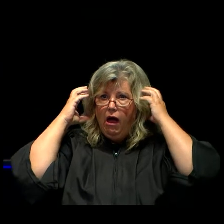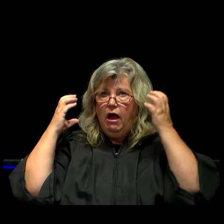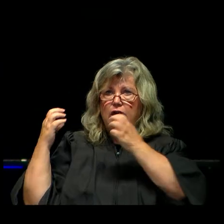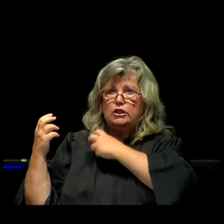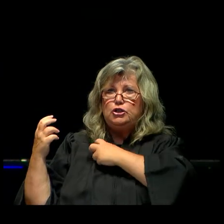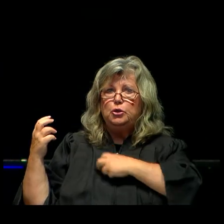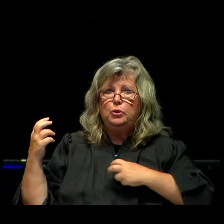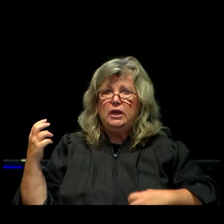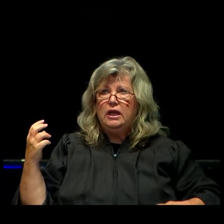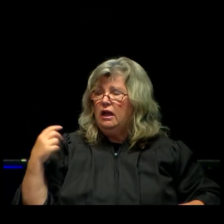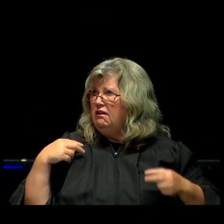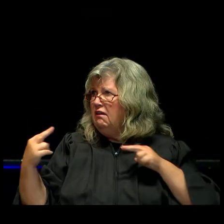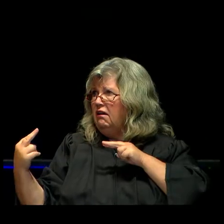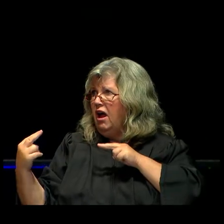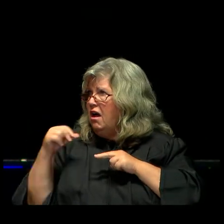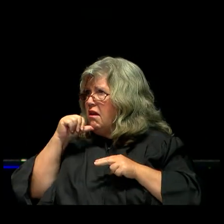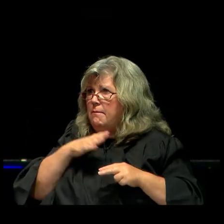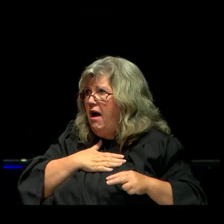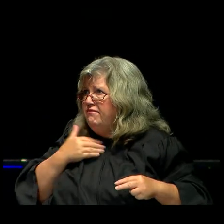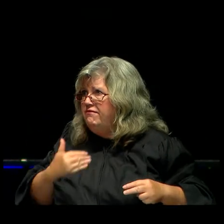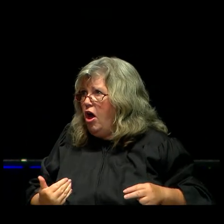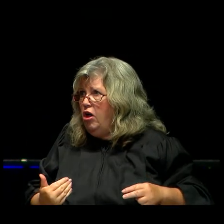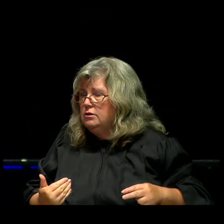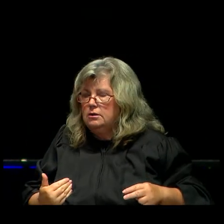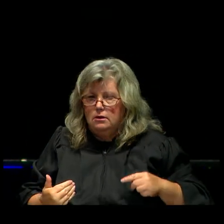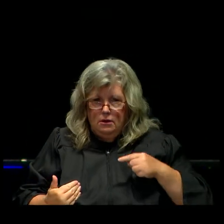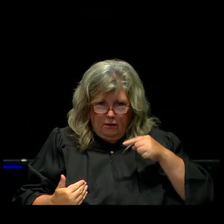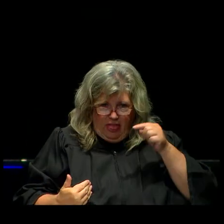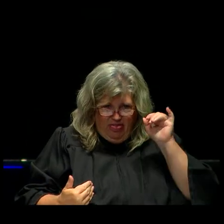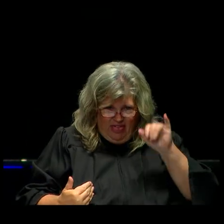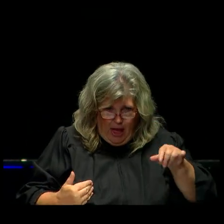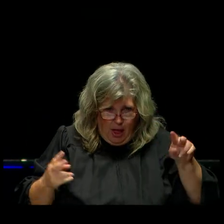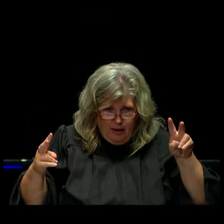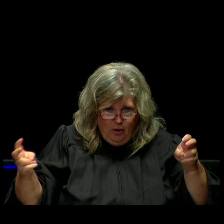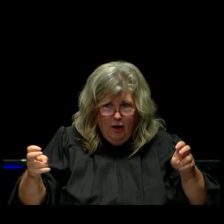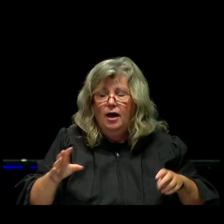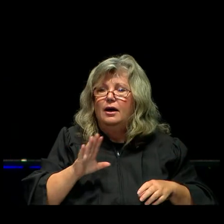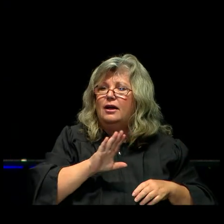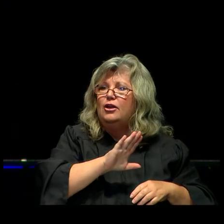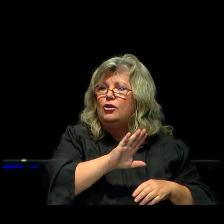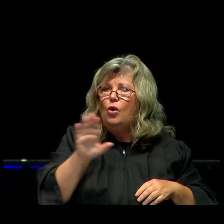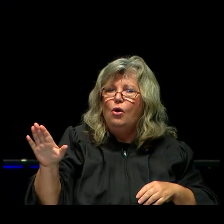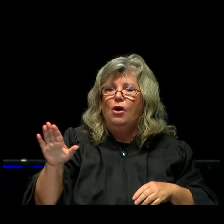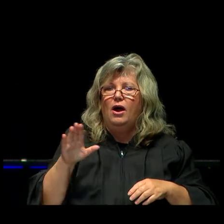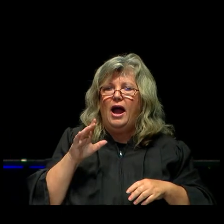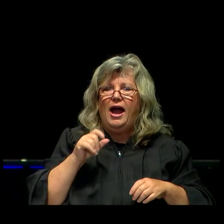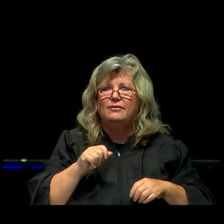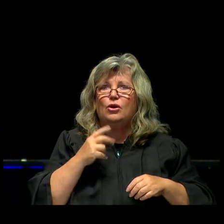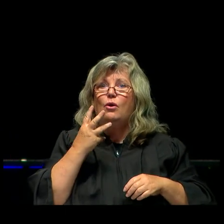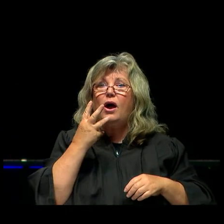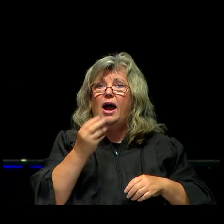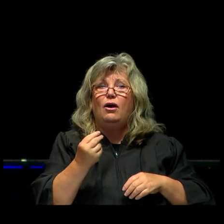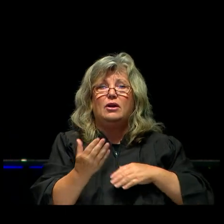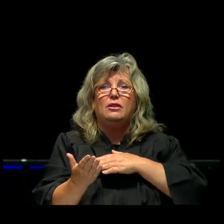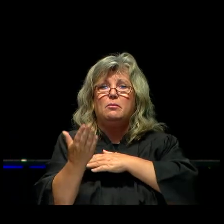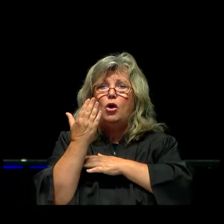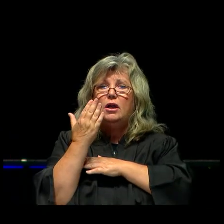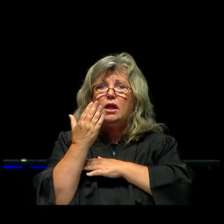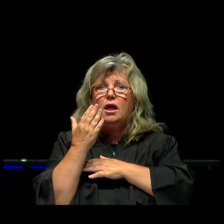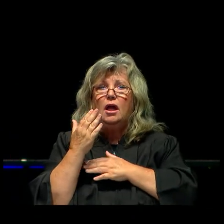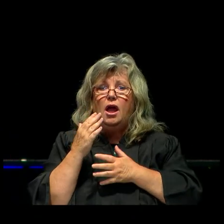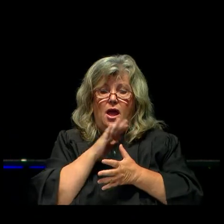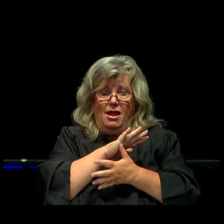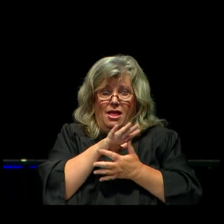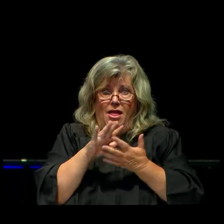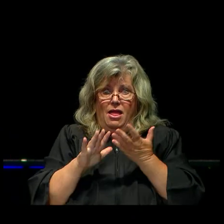it's not my fault. So I think that's, in a way, you have to look at when you step out on the sidewalk in the morning, yes, do all that